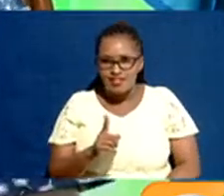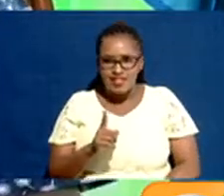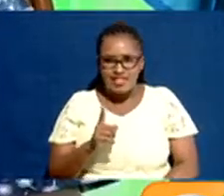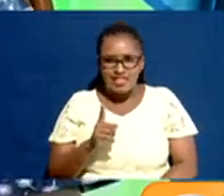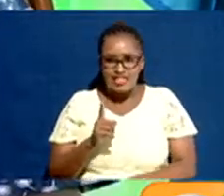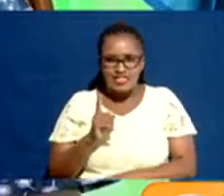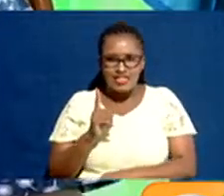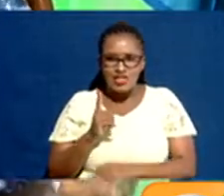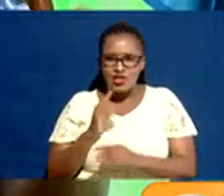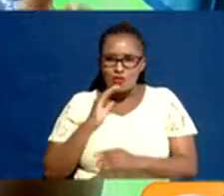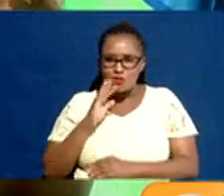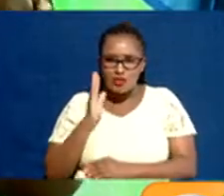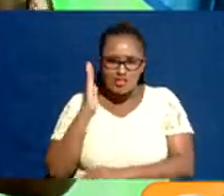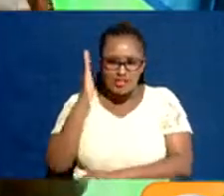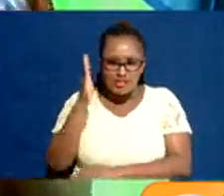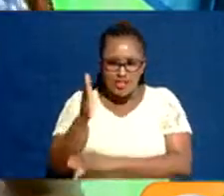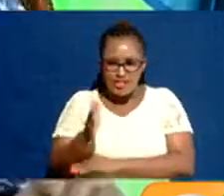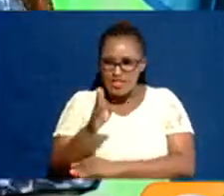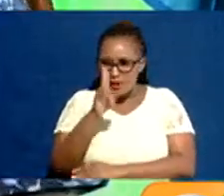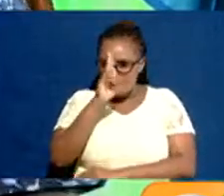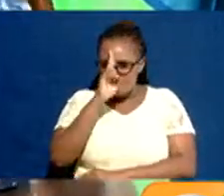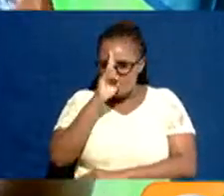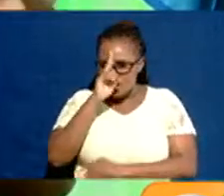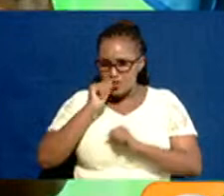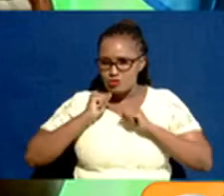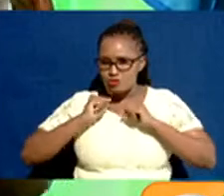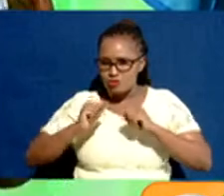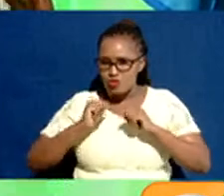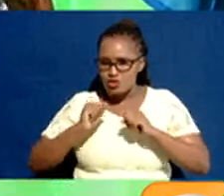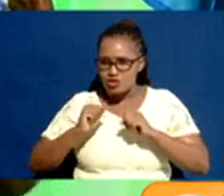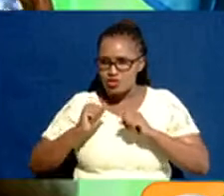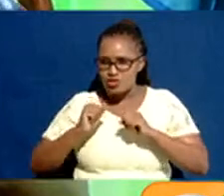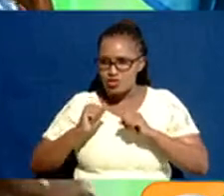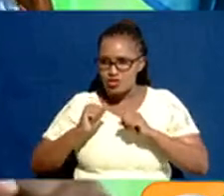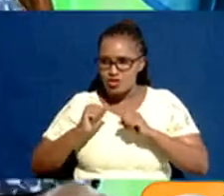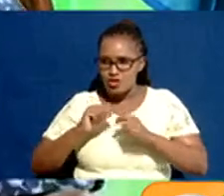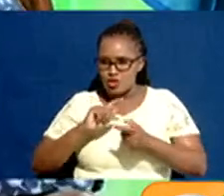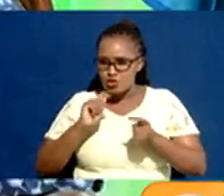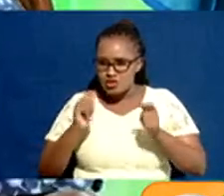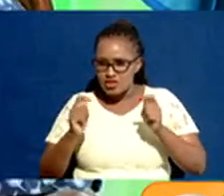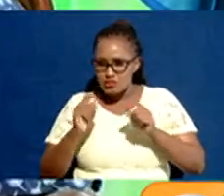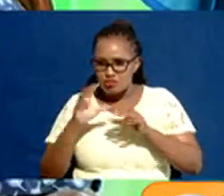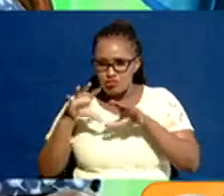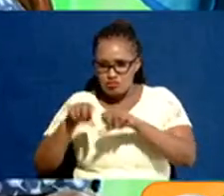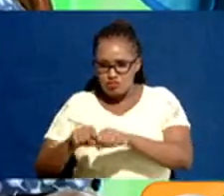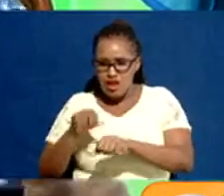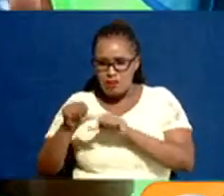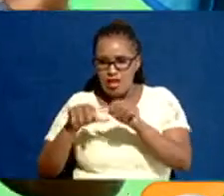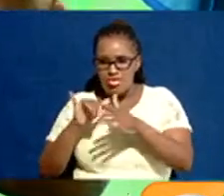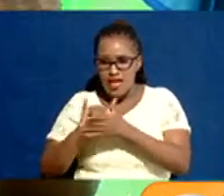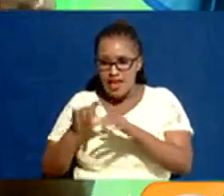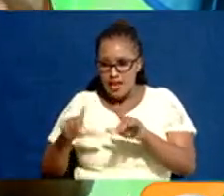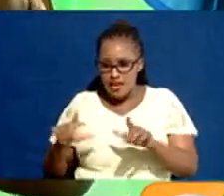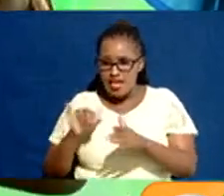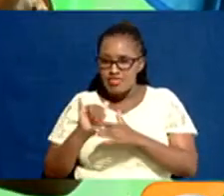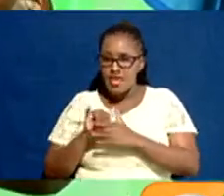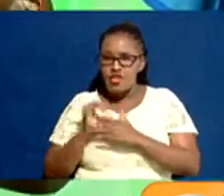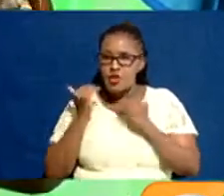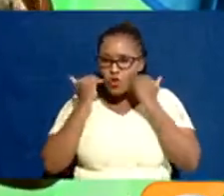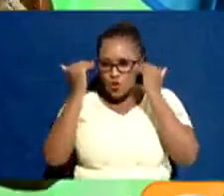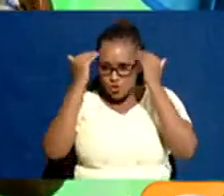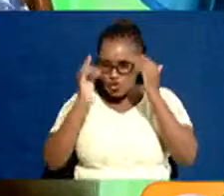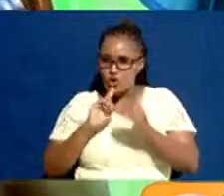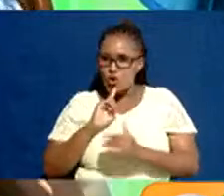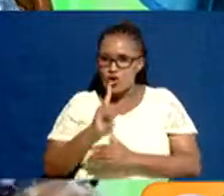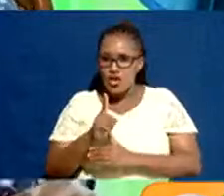direct the police commander to oversee the destruction of property. That court order did not direct